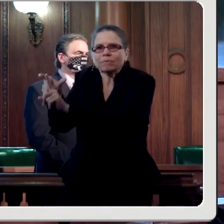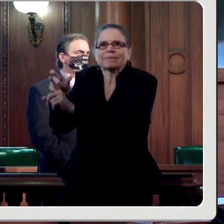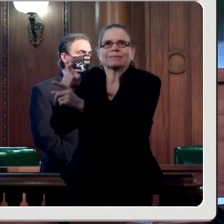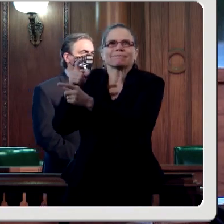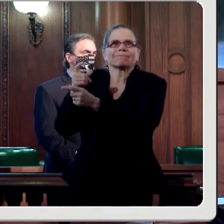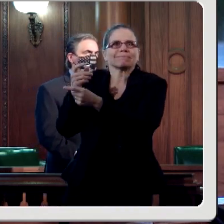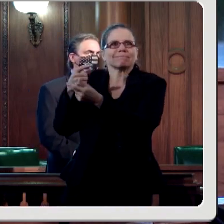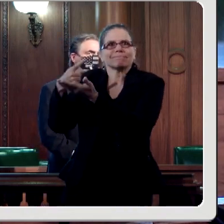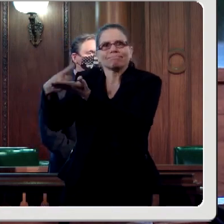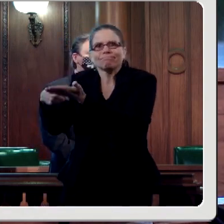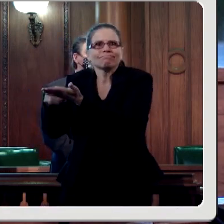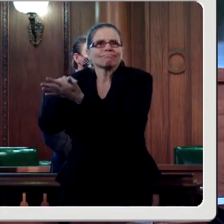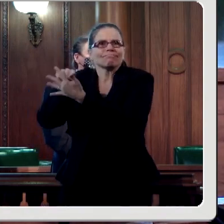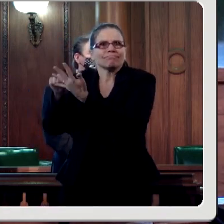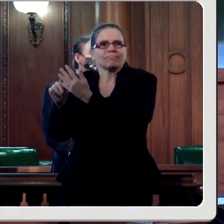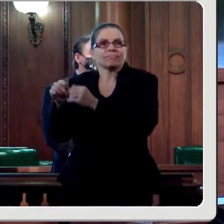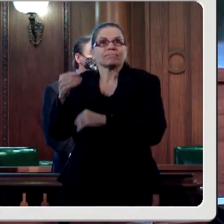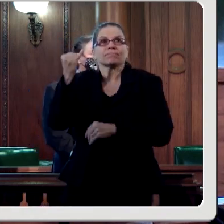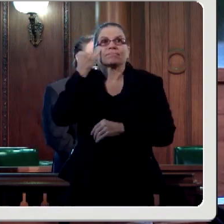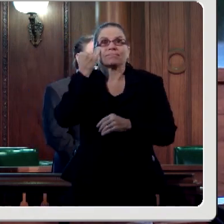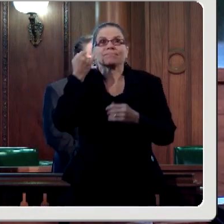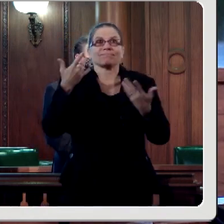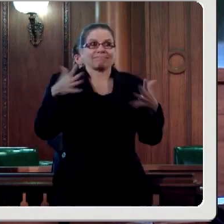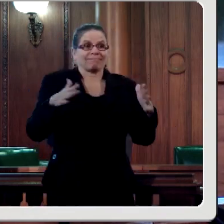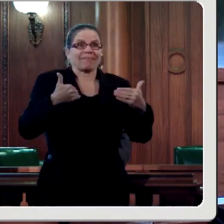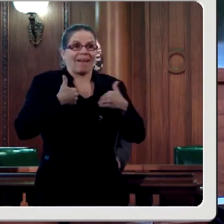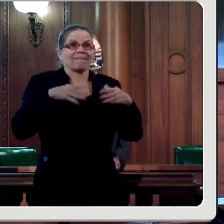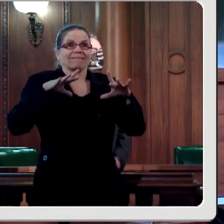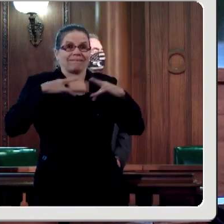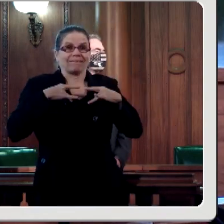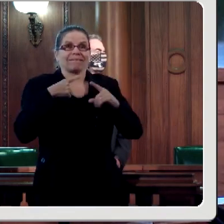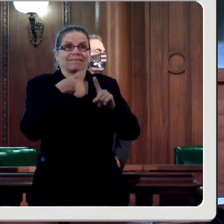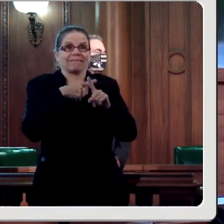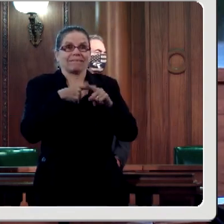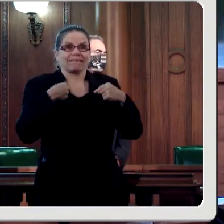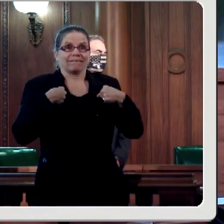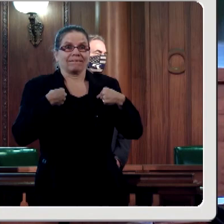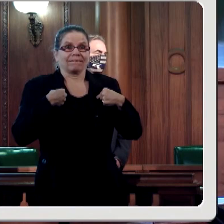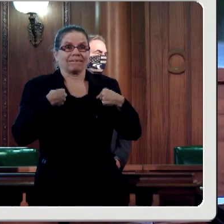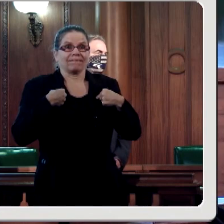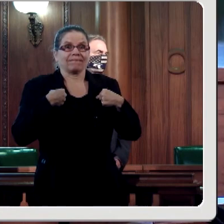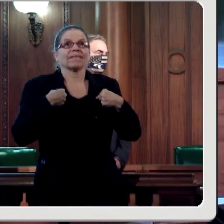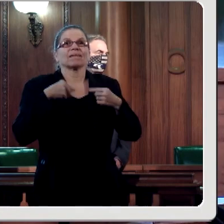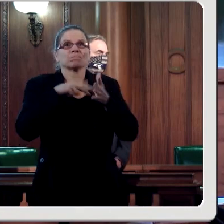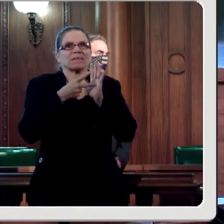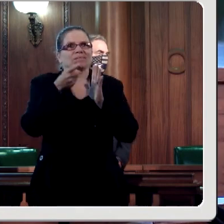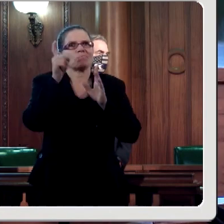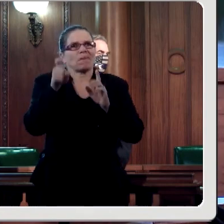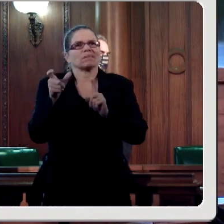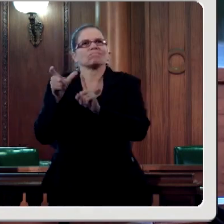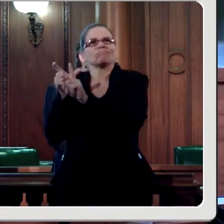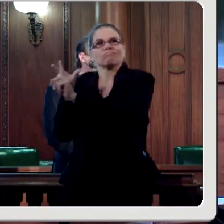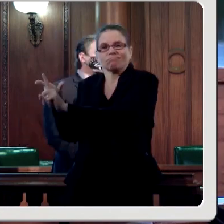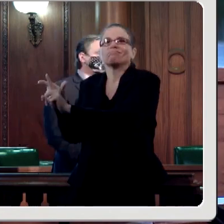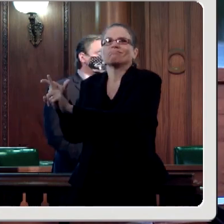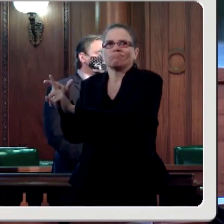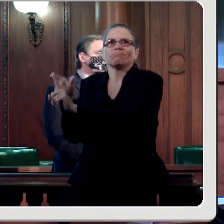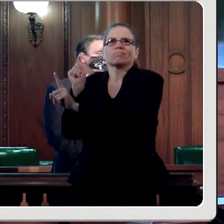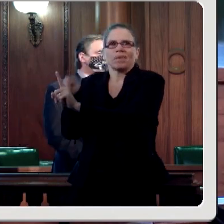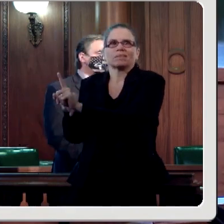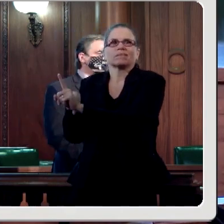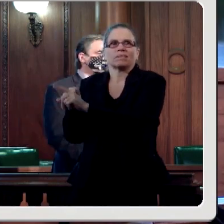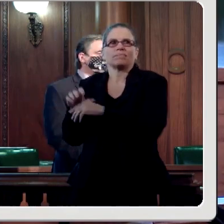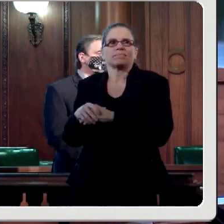positive, and we want to stop community transmission. The State Department of Public Health is going to